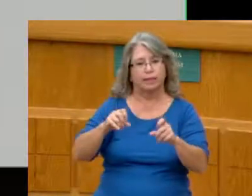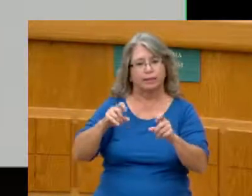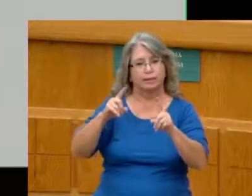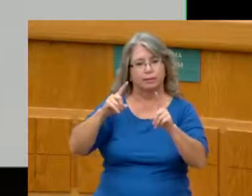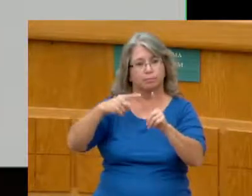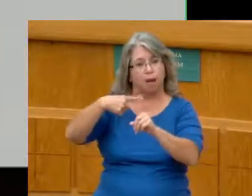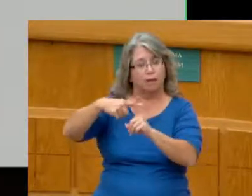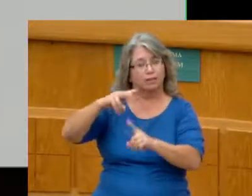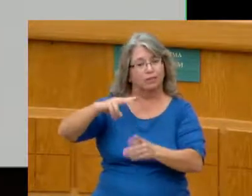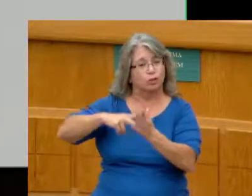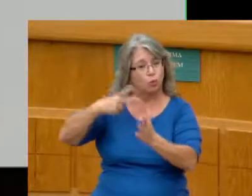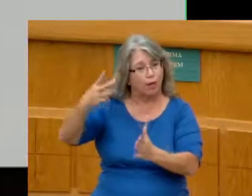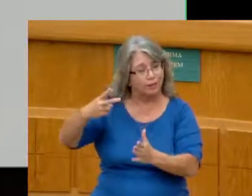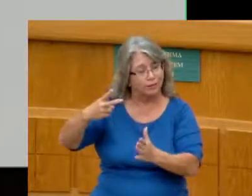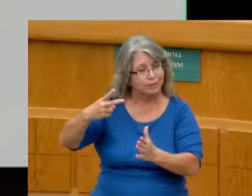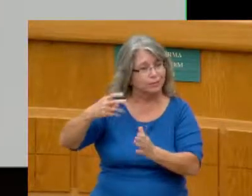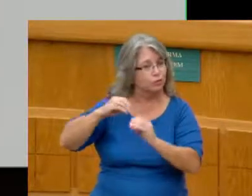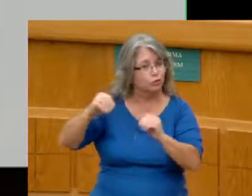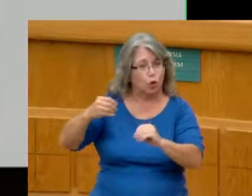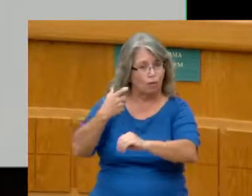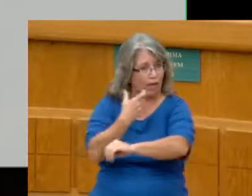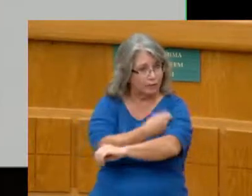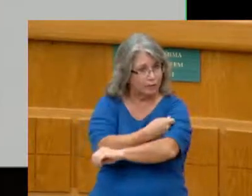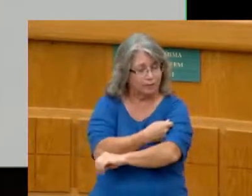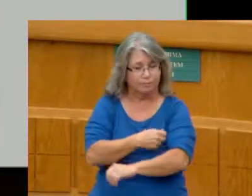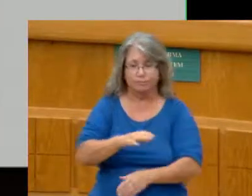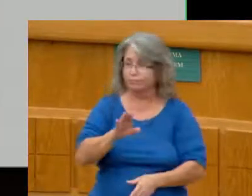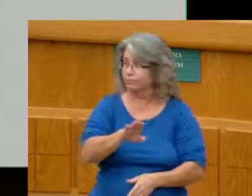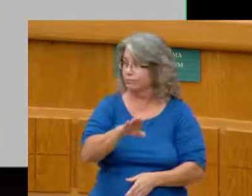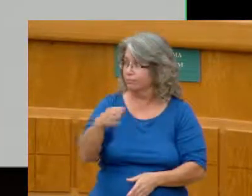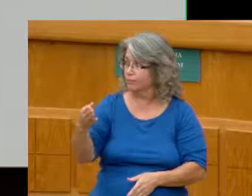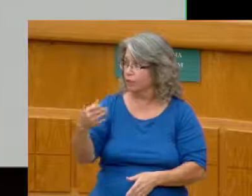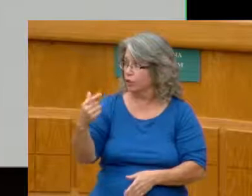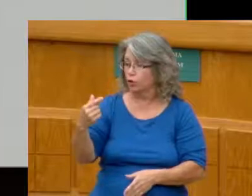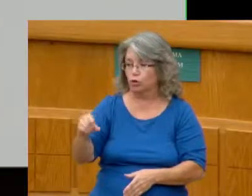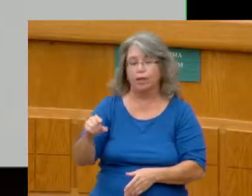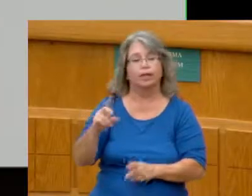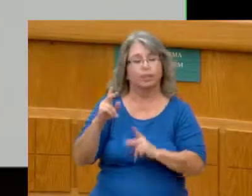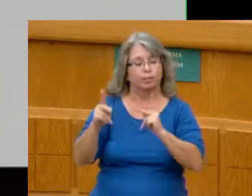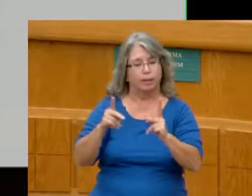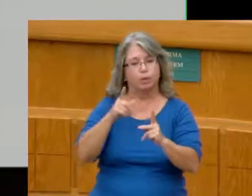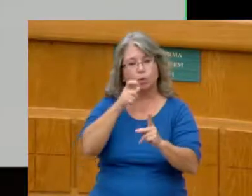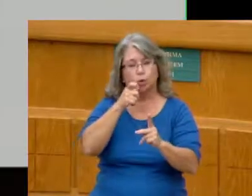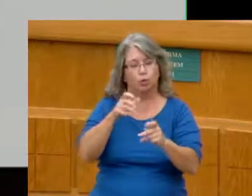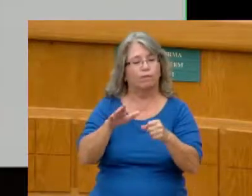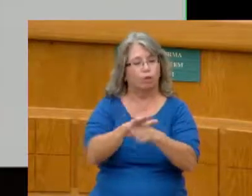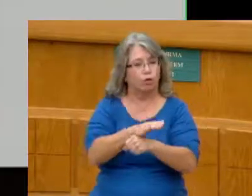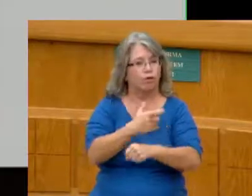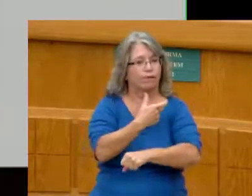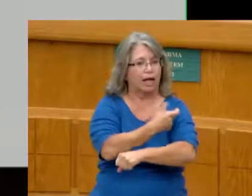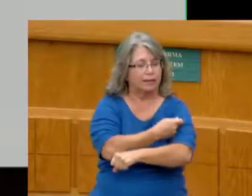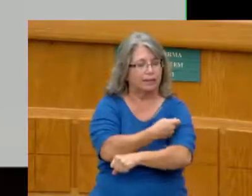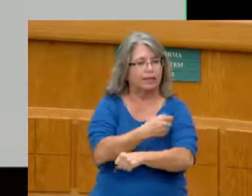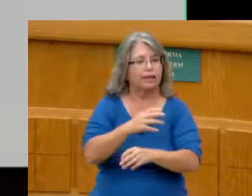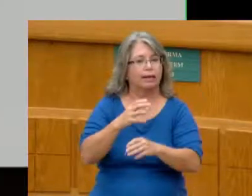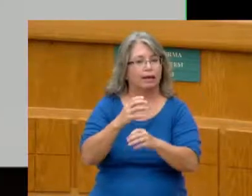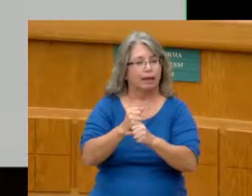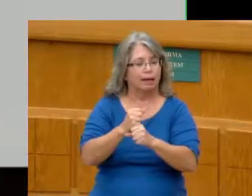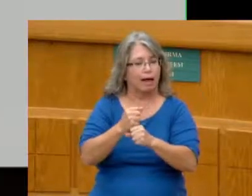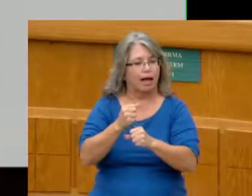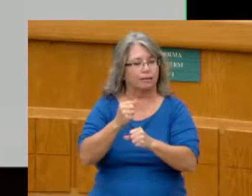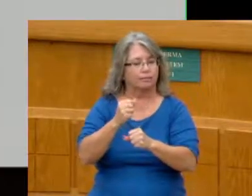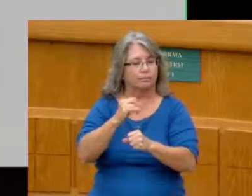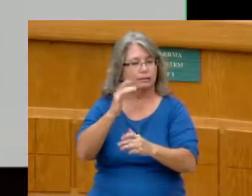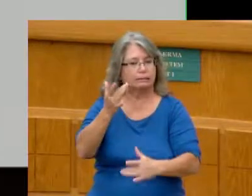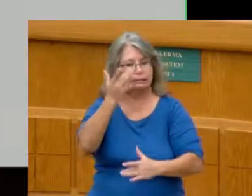have not been vaccinated. And on the other side are the people that have been reinfected that were fully vaccinated. So if you get vaccinated, you're